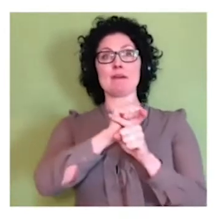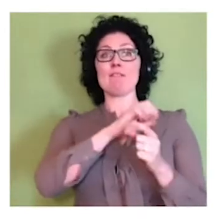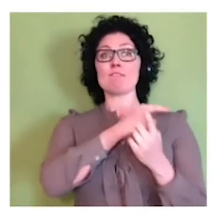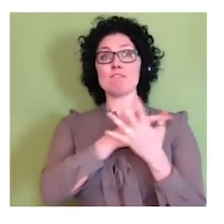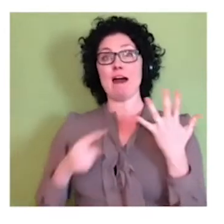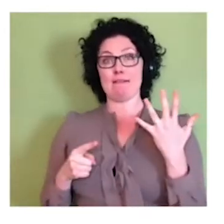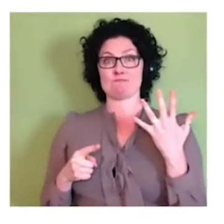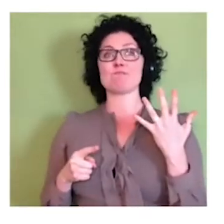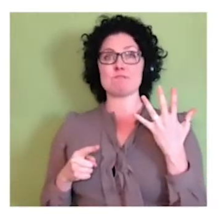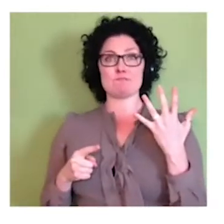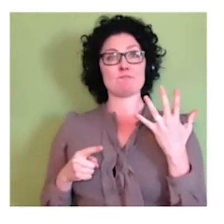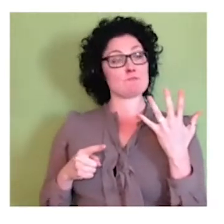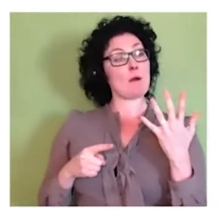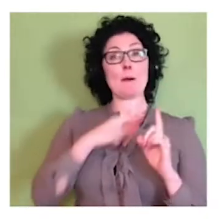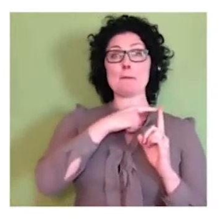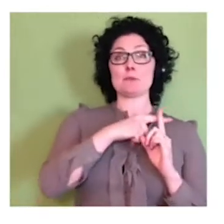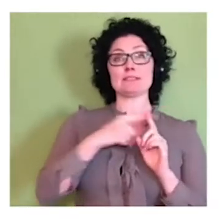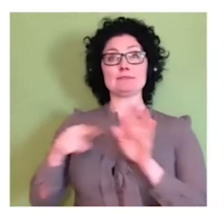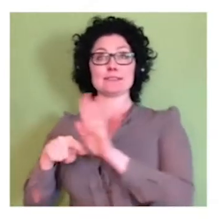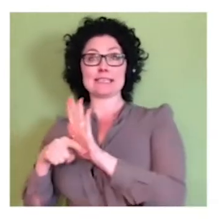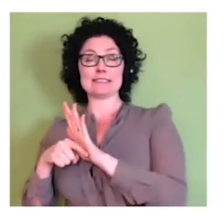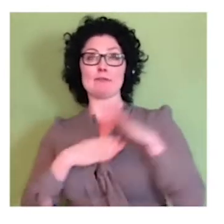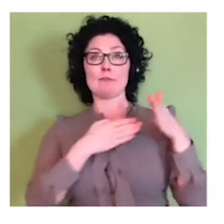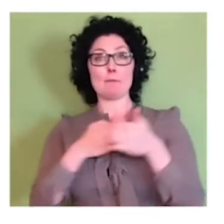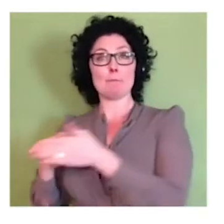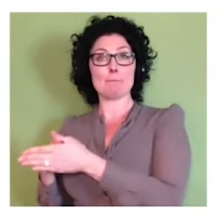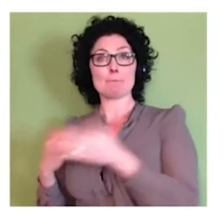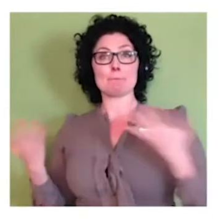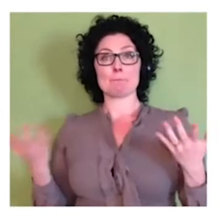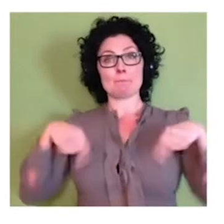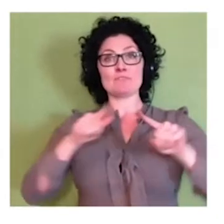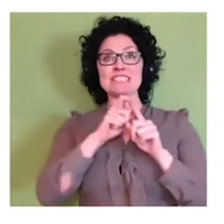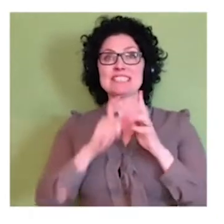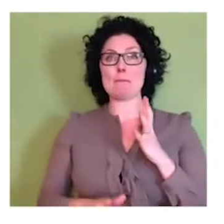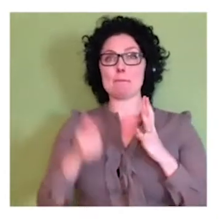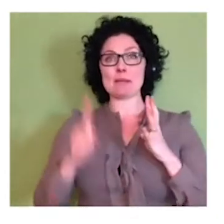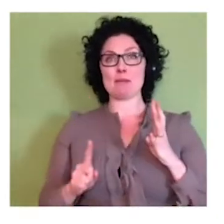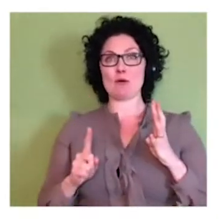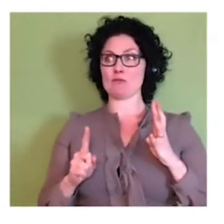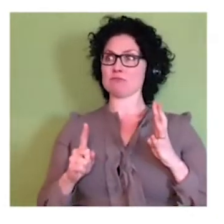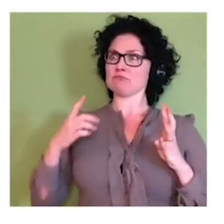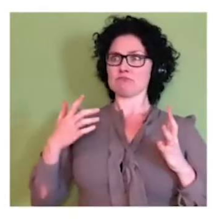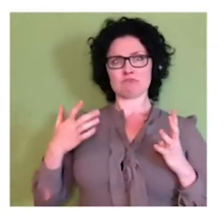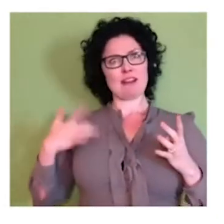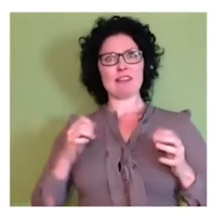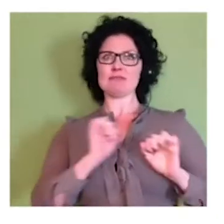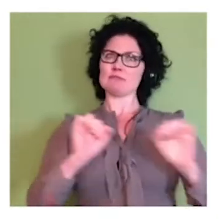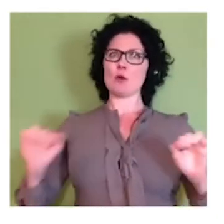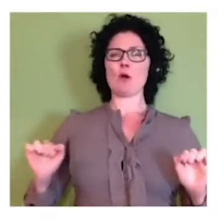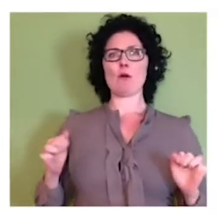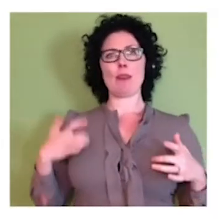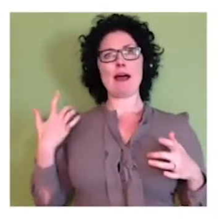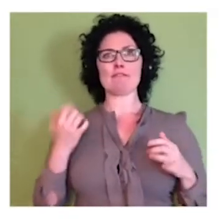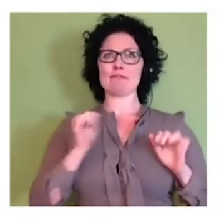both enablers and barriers to disabled people living the life that they choose. Today, I'm going to talk about 2 of